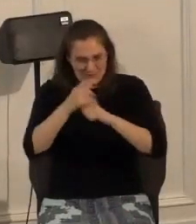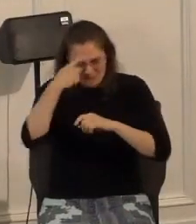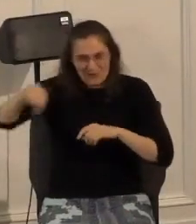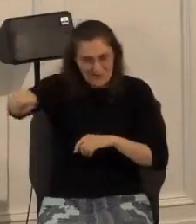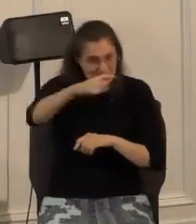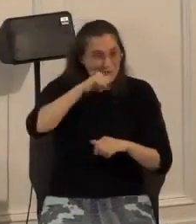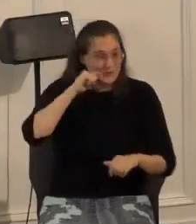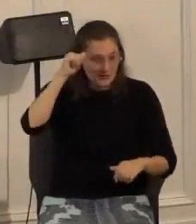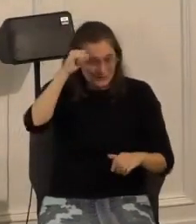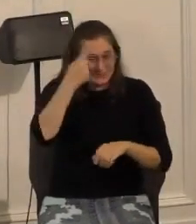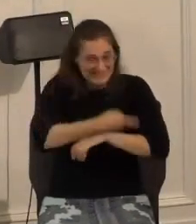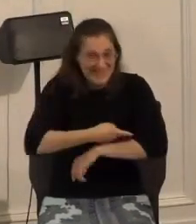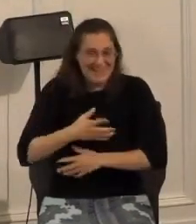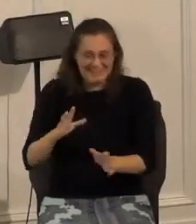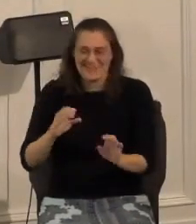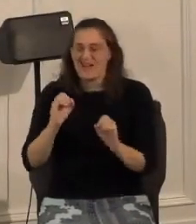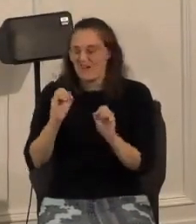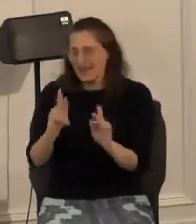Well,